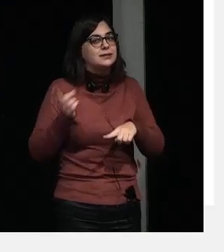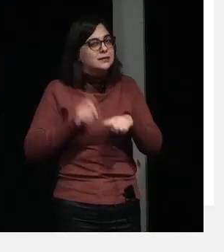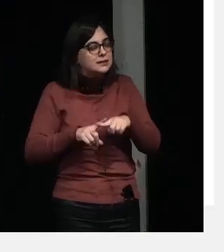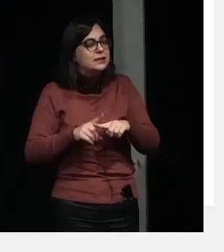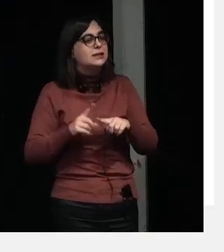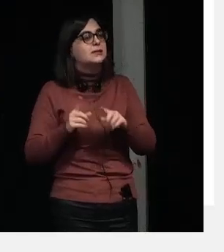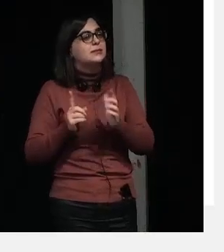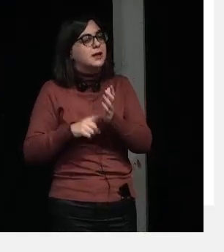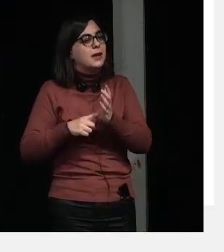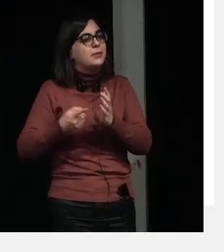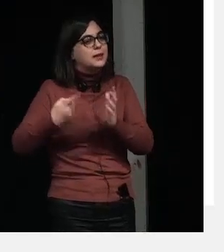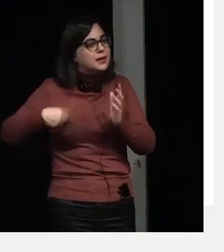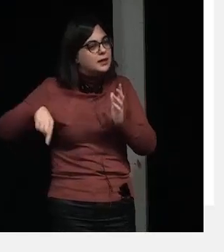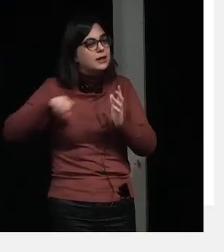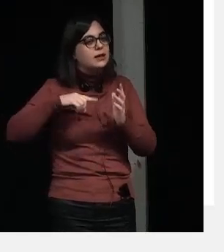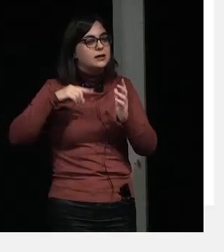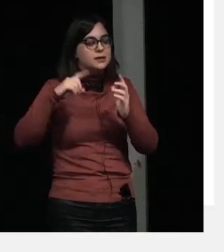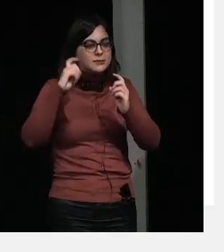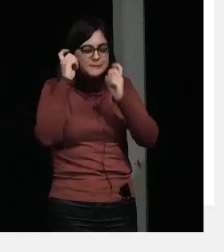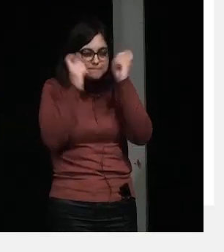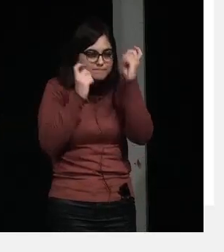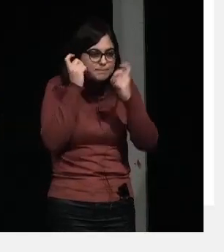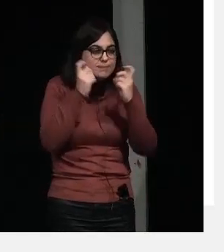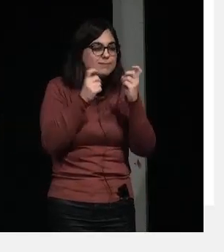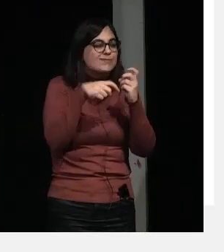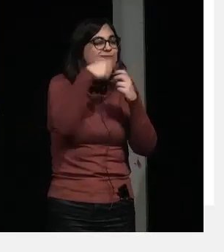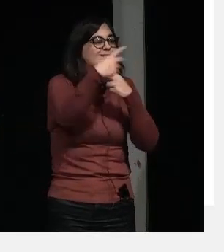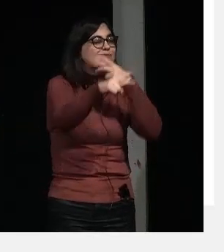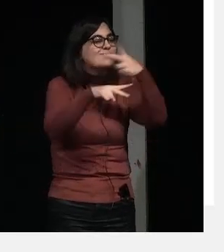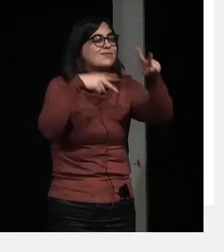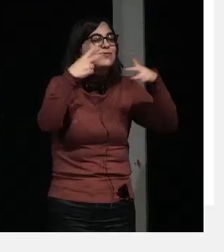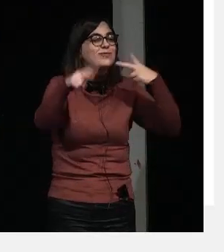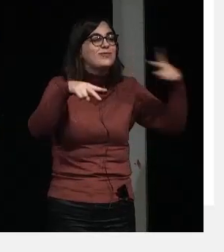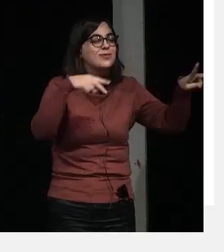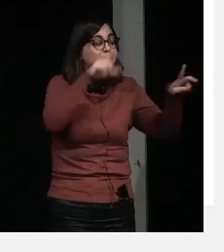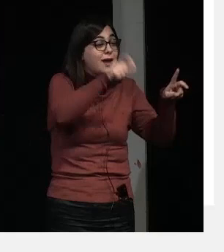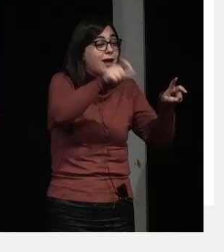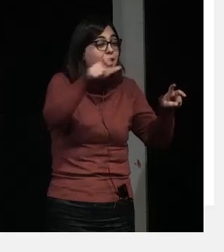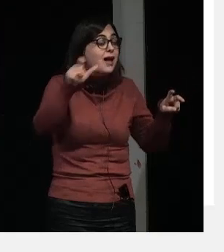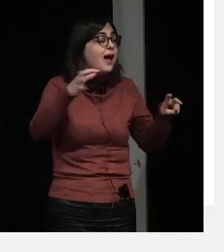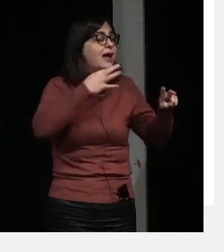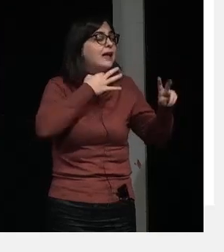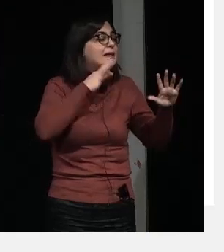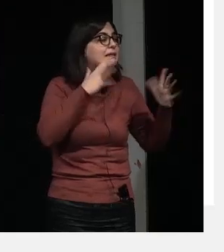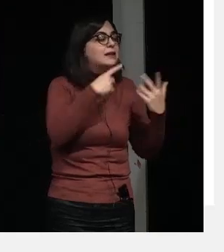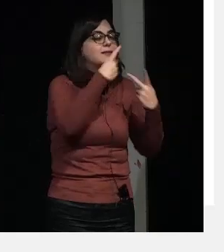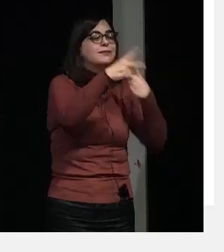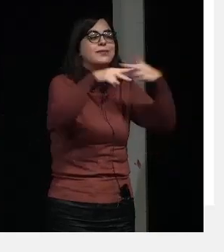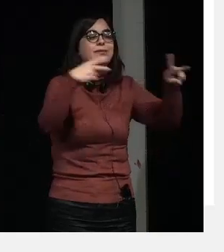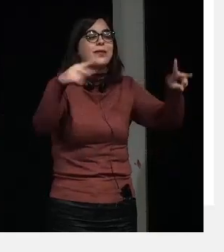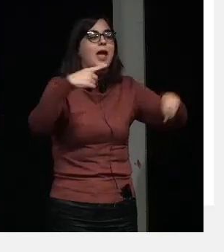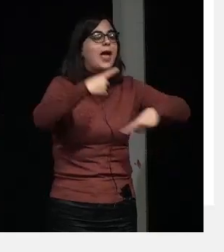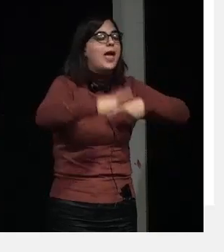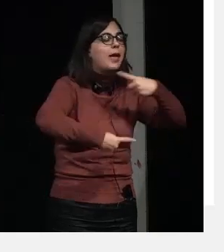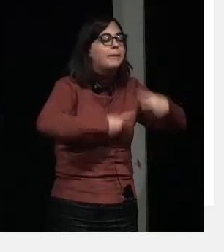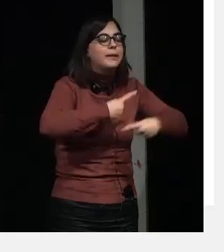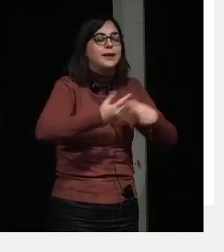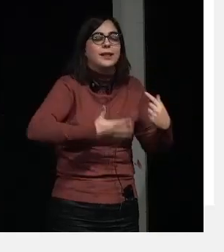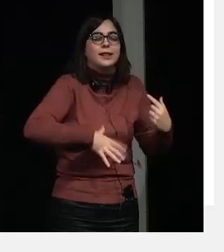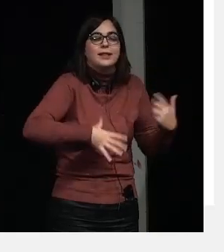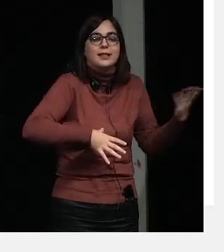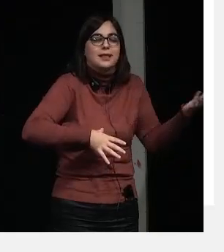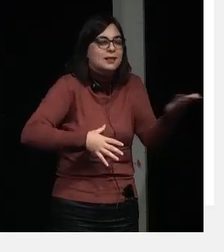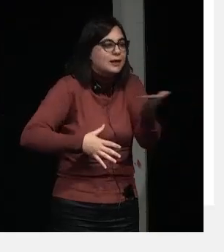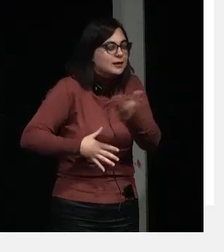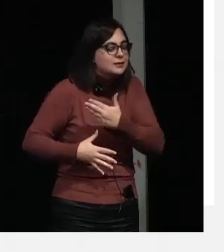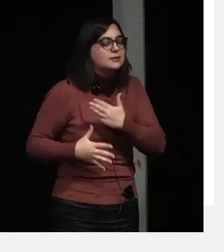out from individuals what they want and what is the experience they want to get, and what you can do